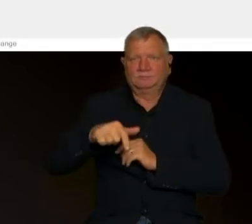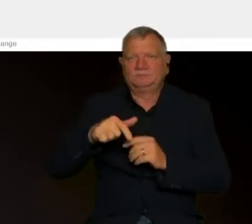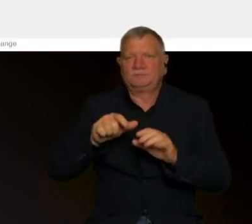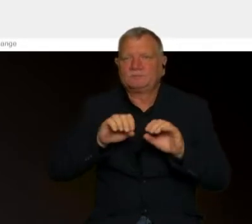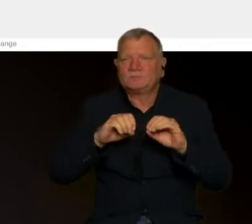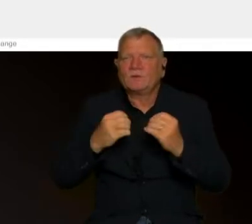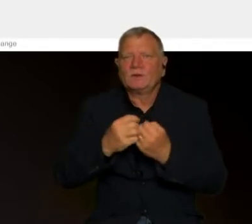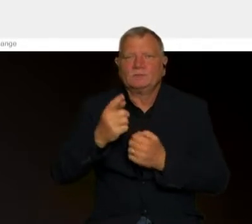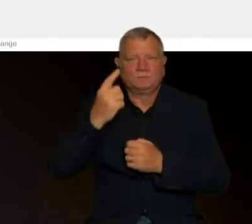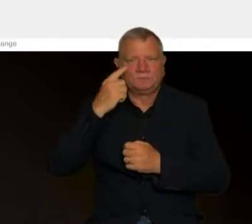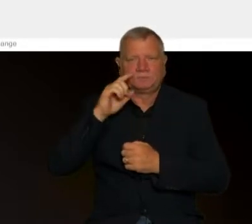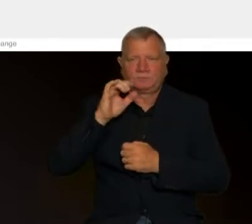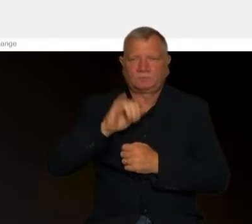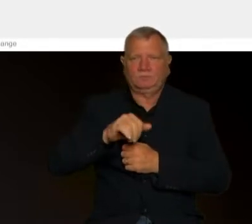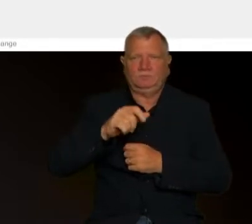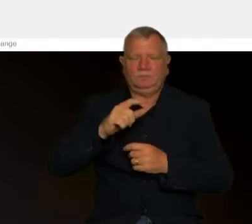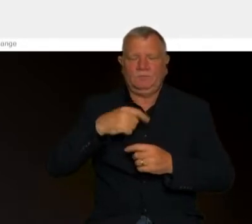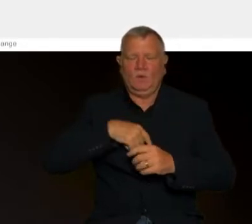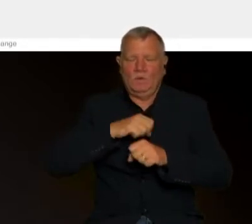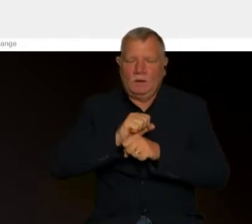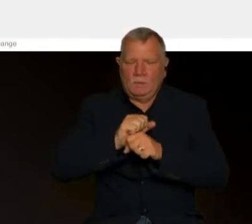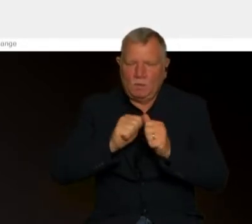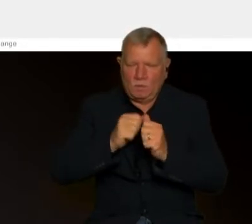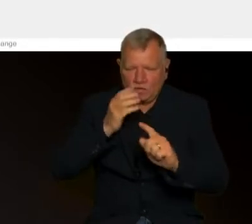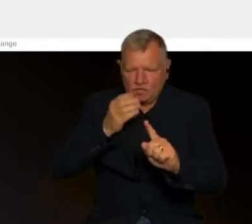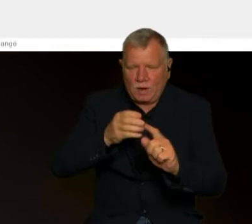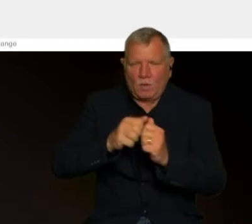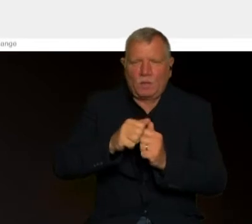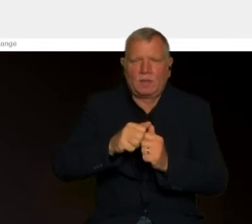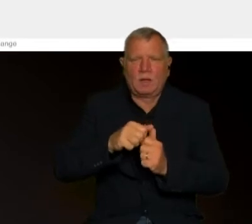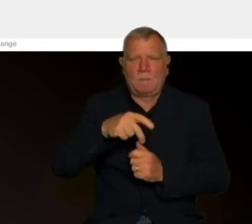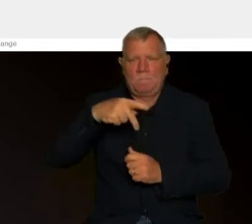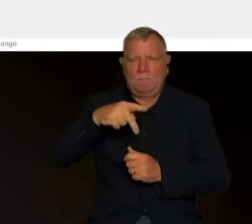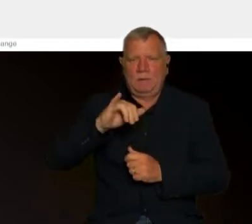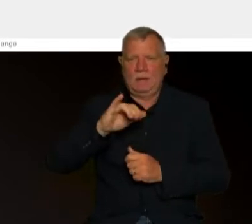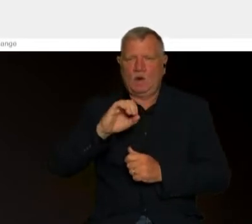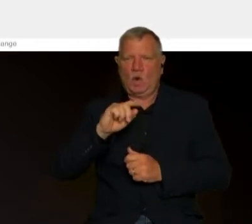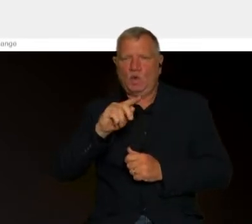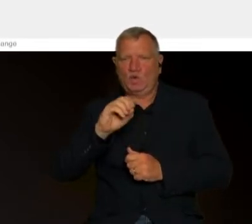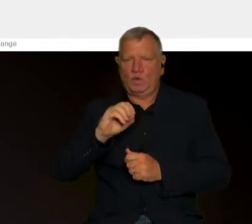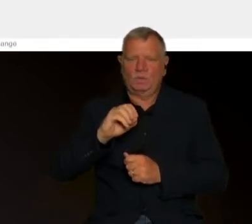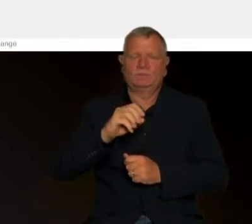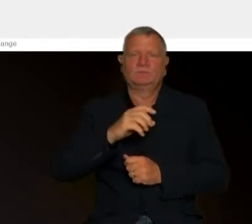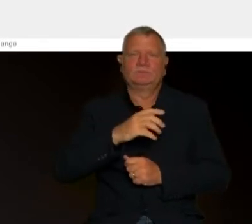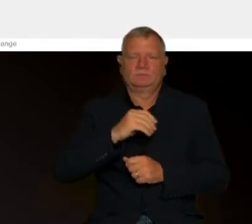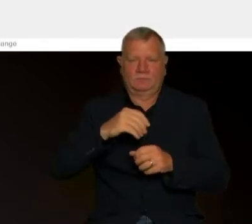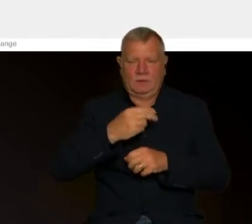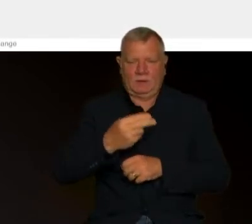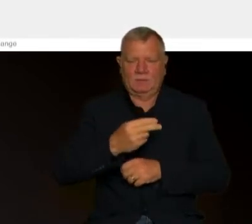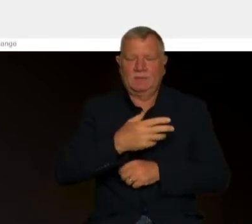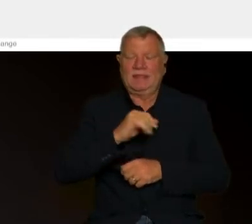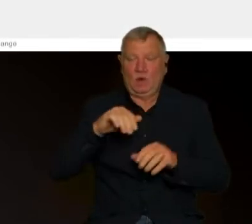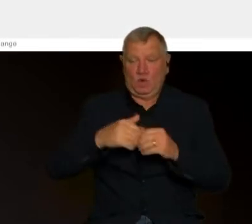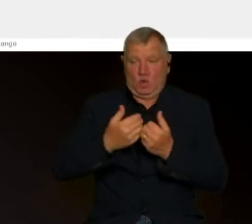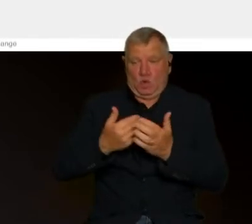director, to assign this to the director so that he can implement these new changes that we